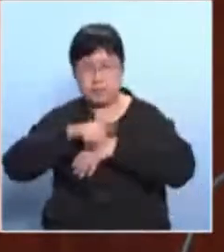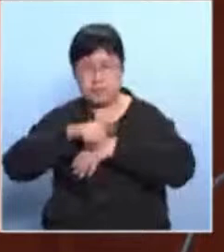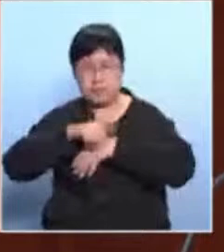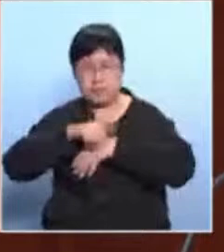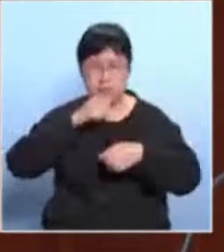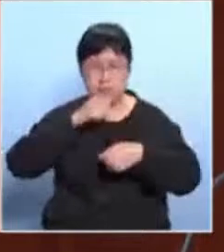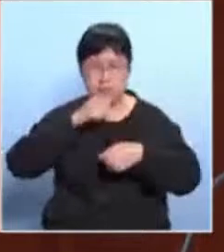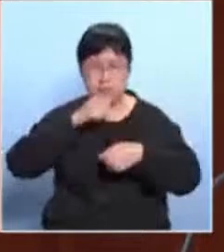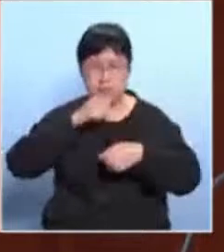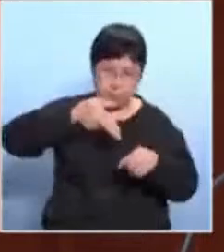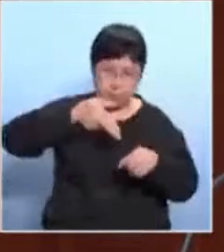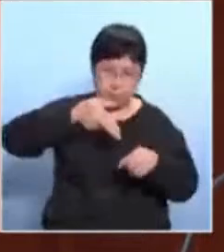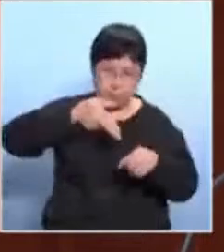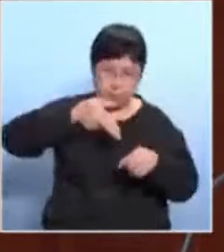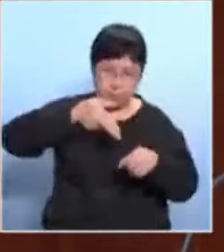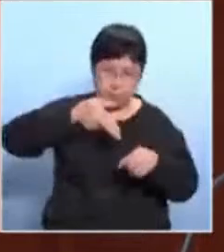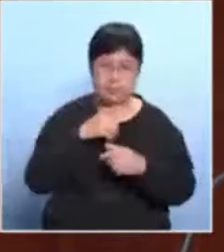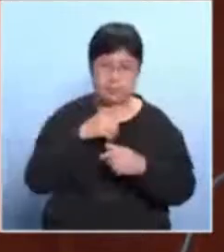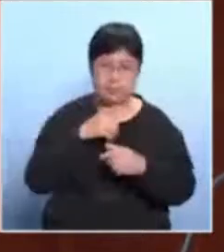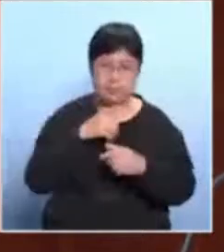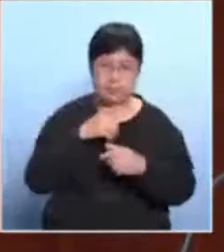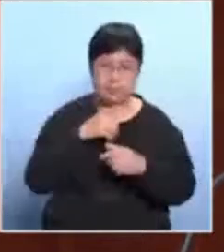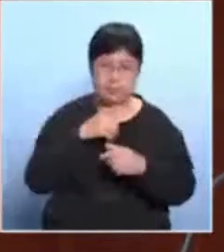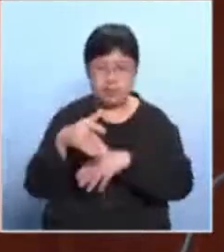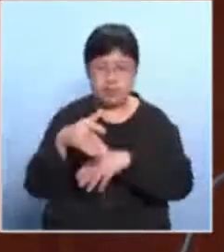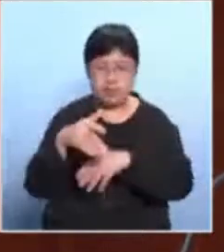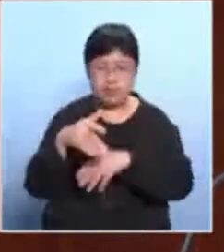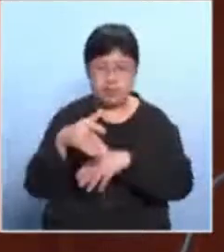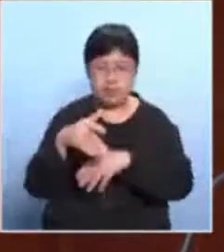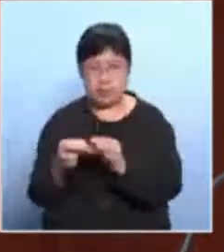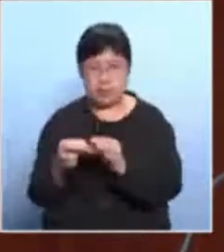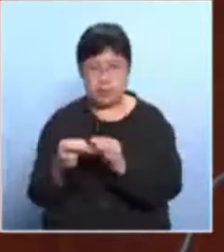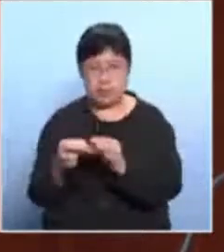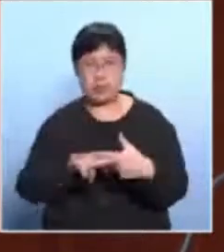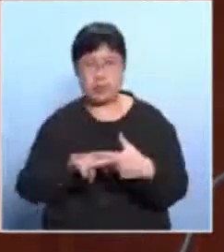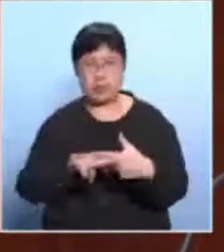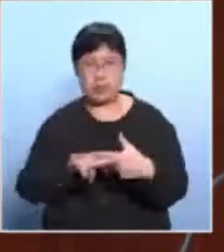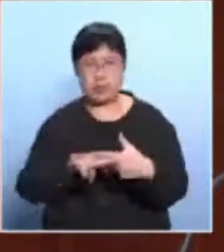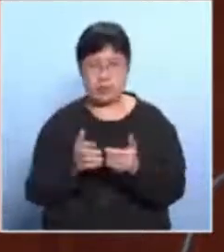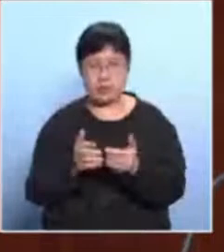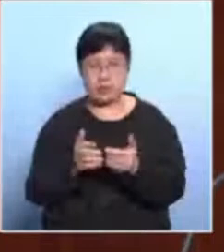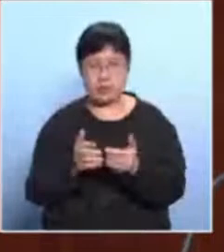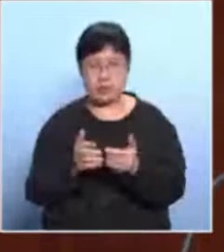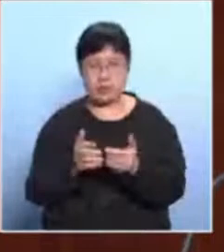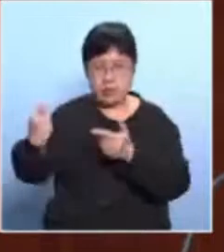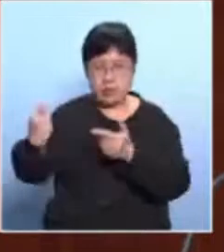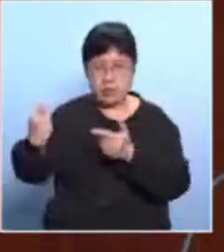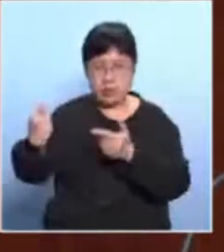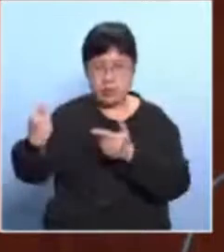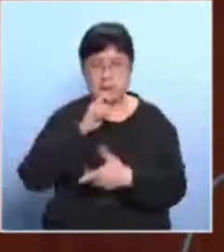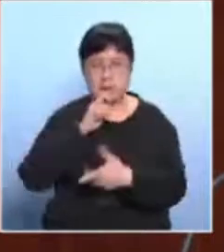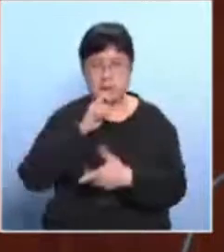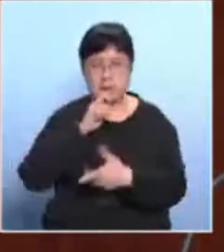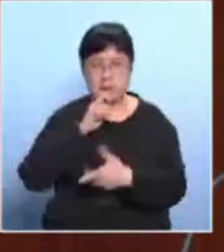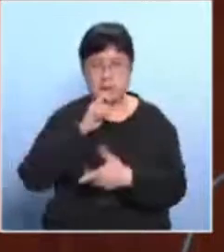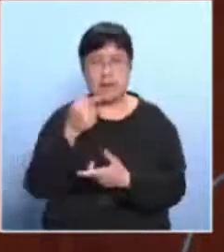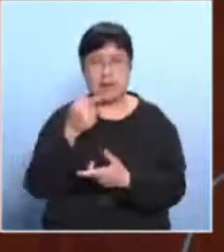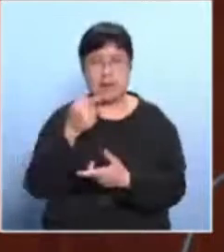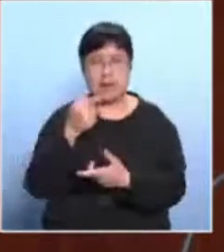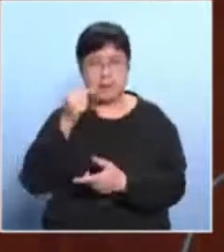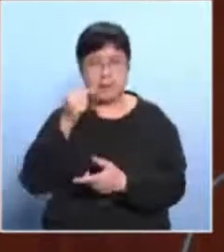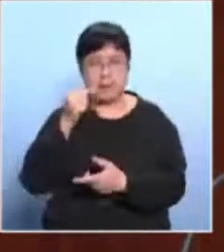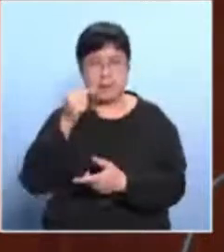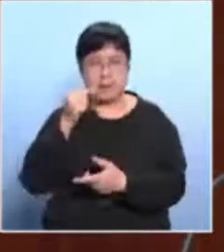and development of supply chains. We will also take forward the preparatory work, including technical studies and